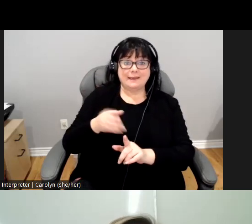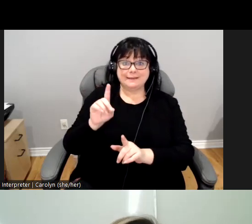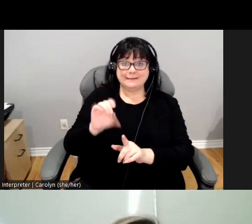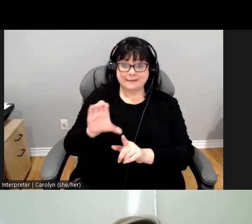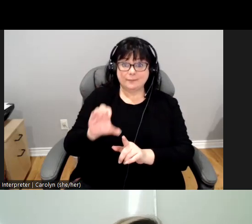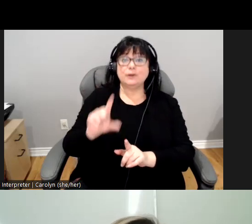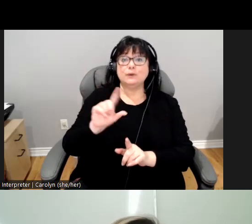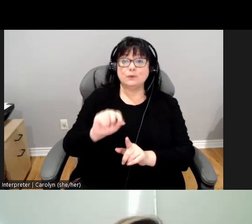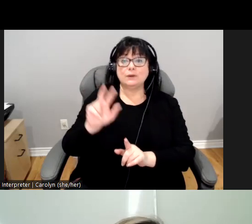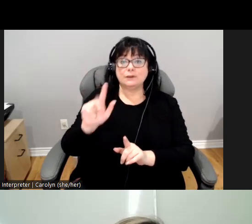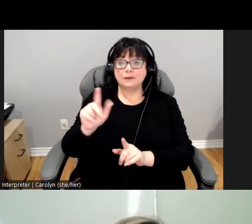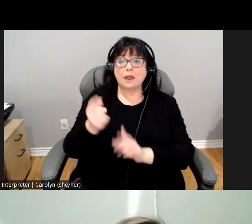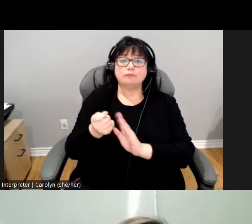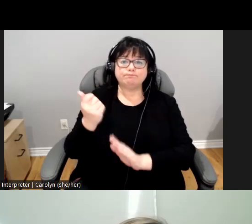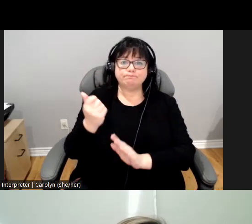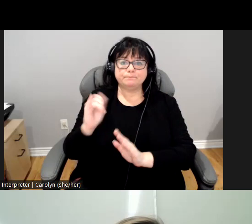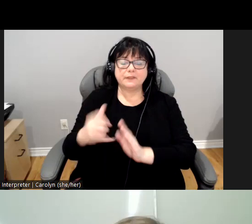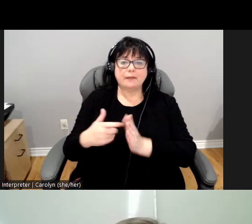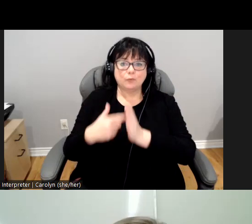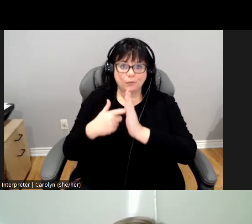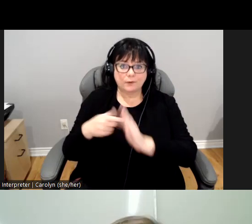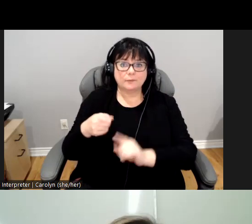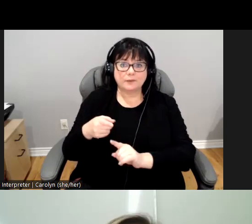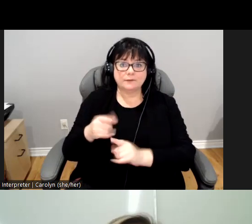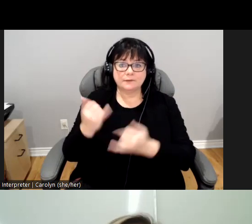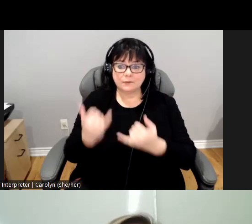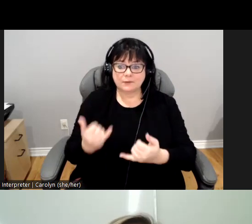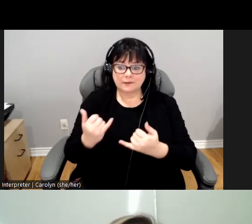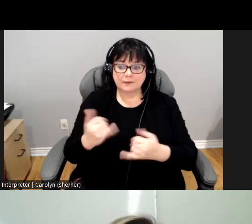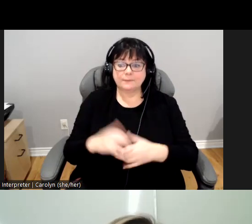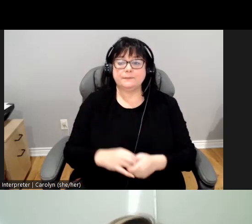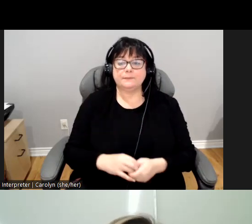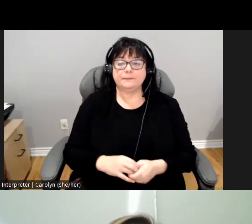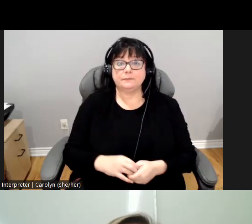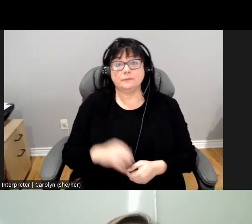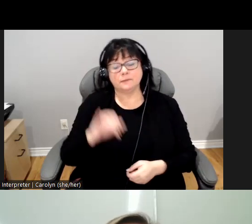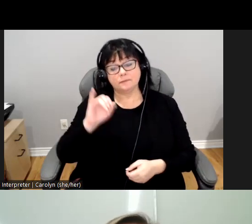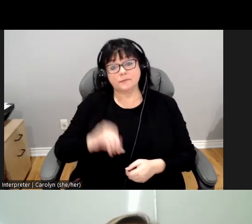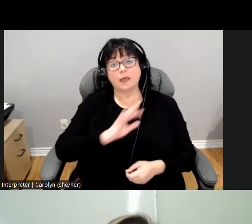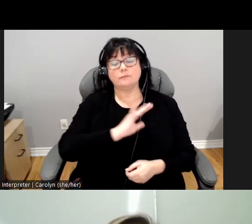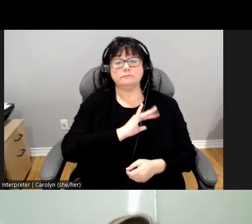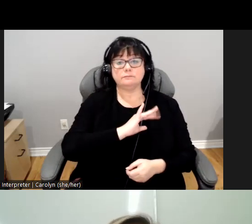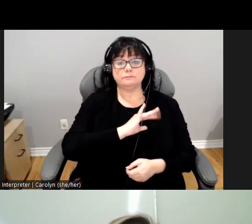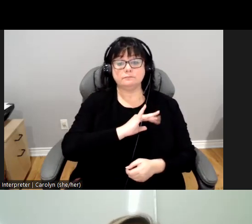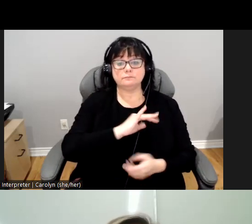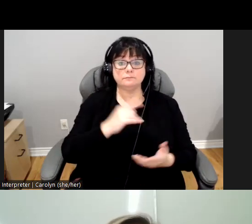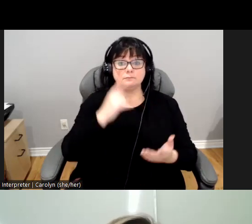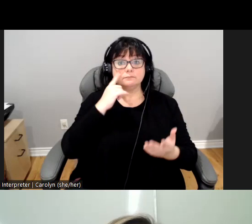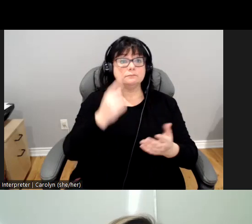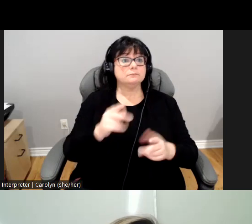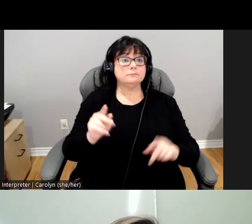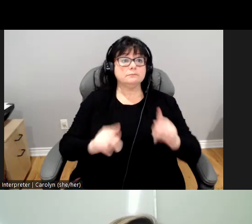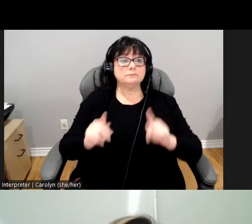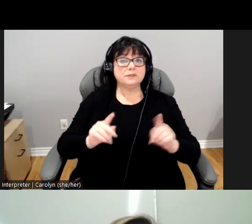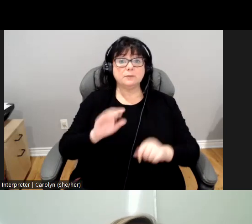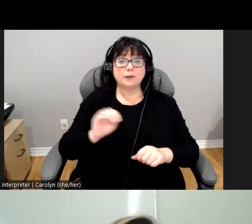isn't any confusion over whether or not that is a guideline or a rule. So that's kind of a bonus for everybody in the province